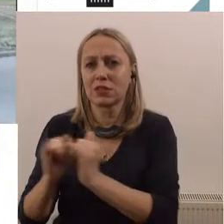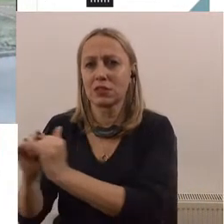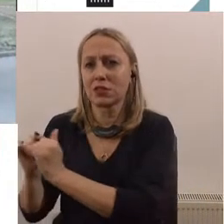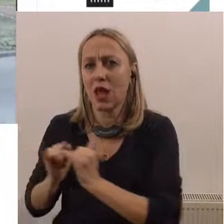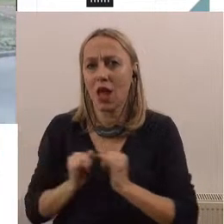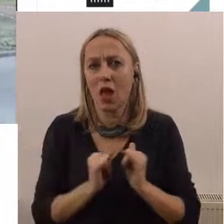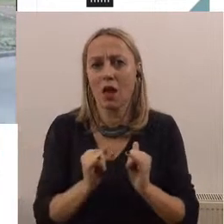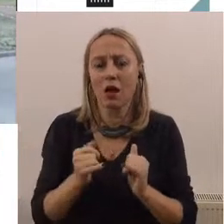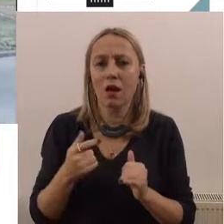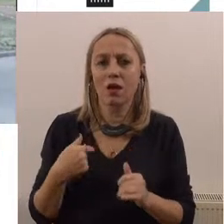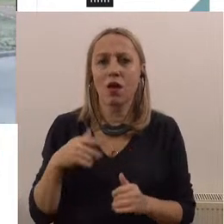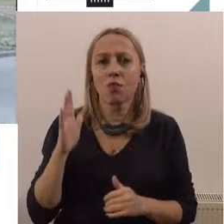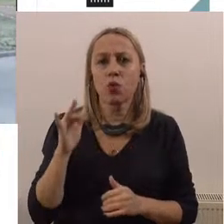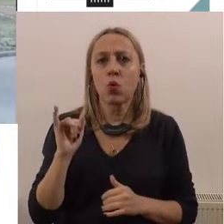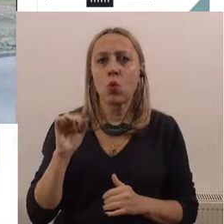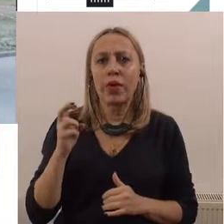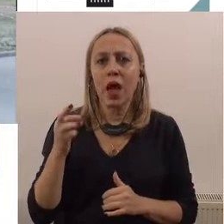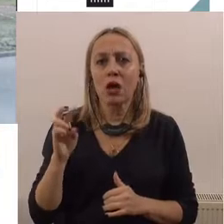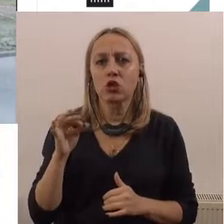did develop